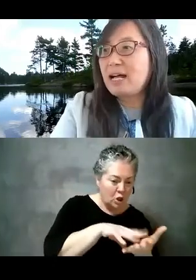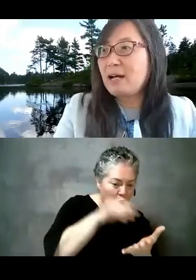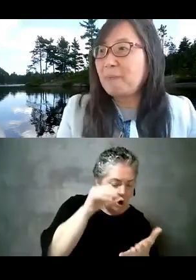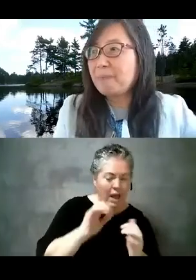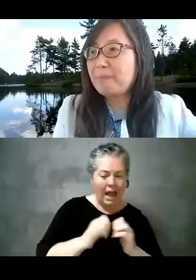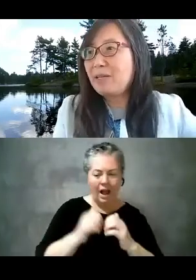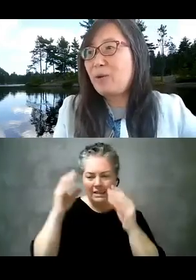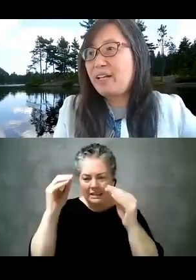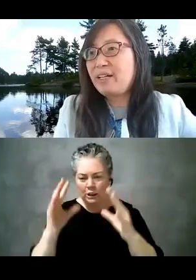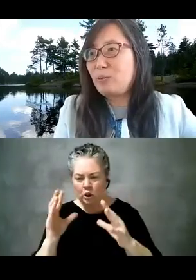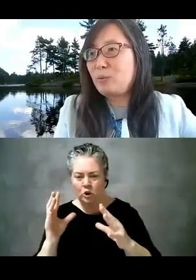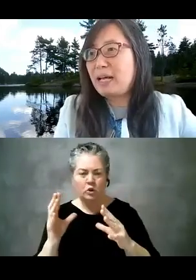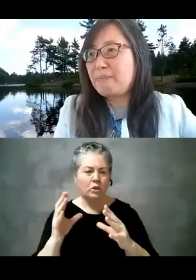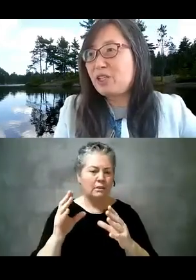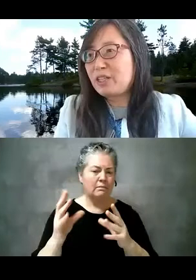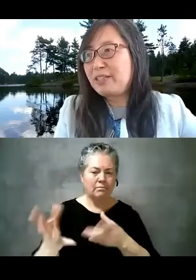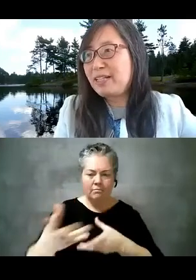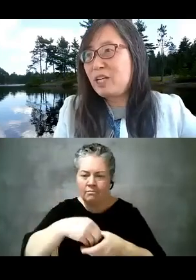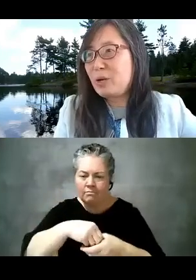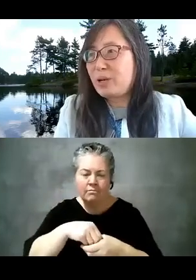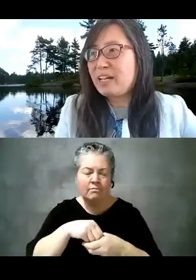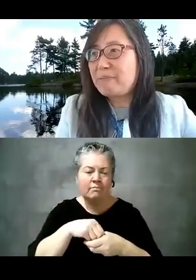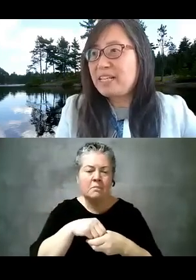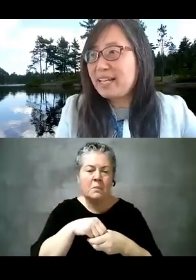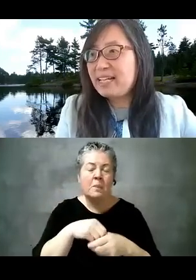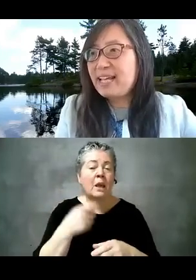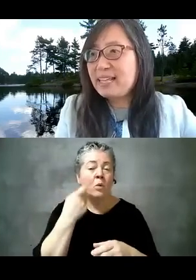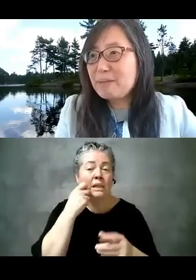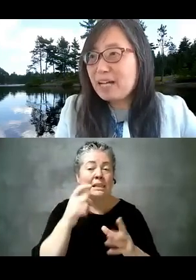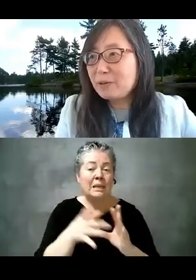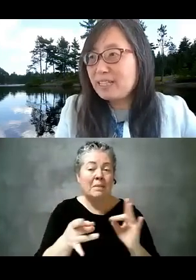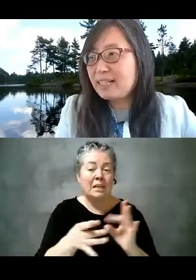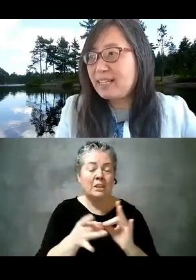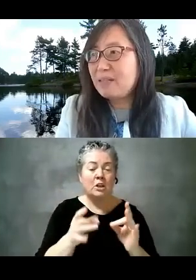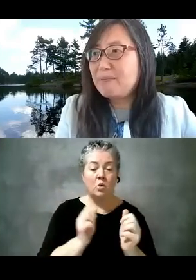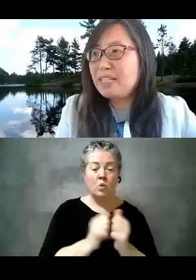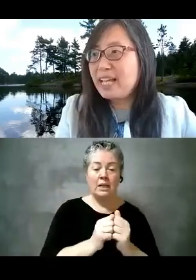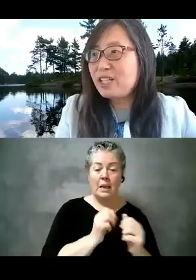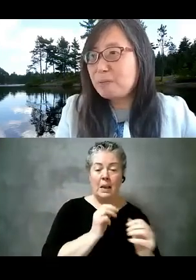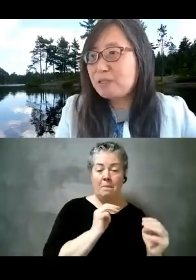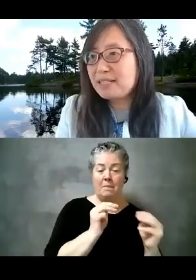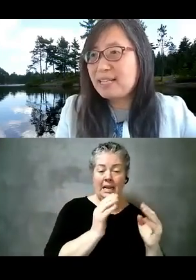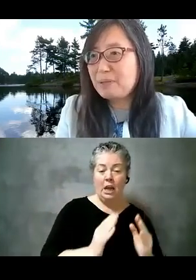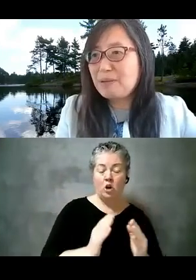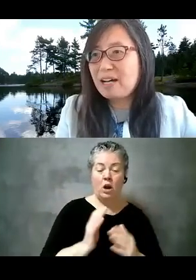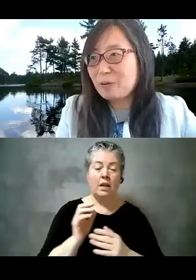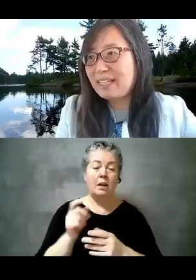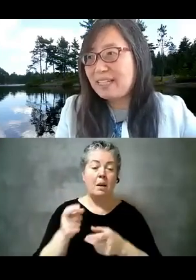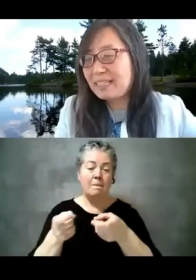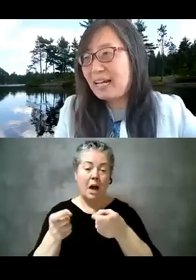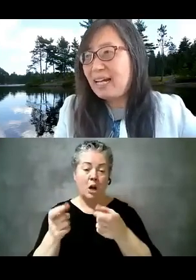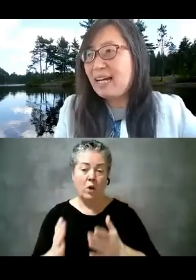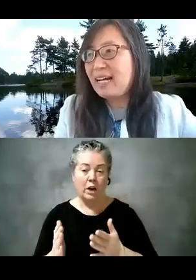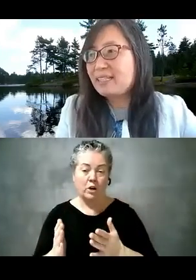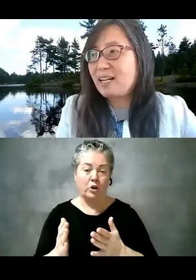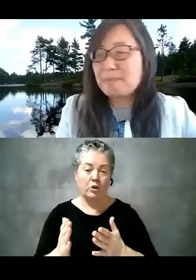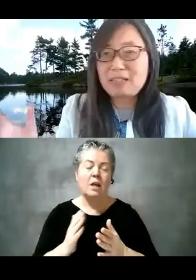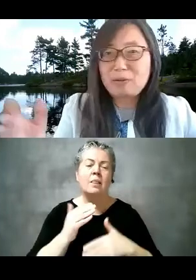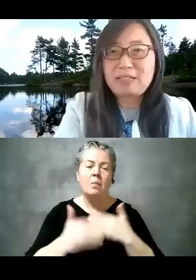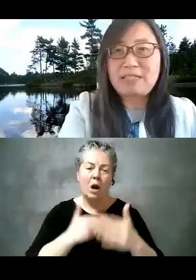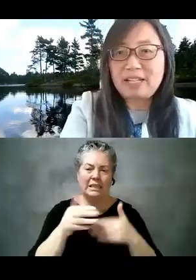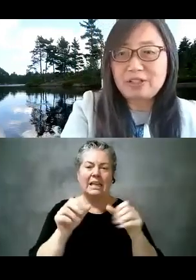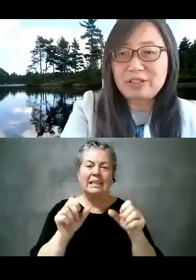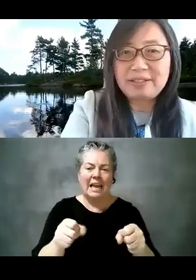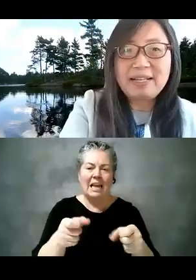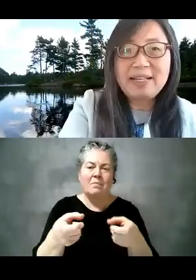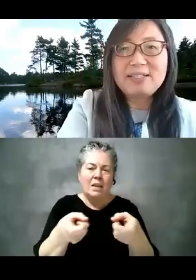So by the way, what I mentioned earlier, when you have a mediator and a moderator, and then the mediation process can be moderated, it's called